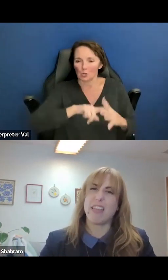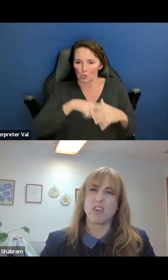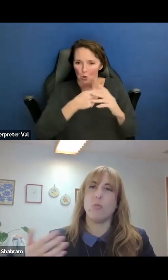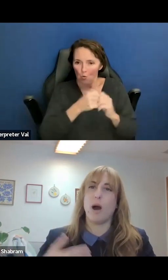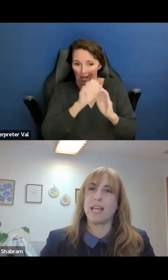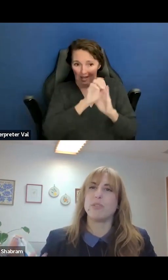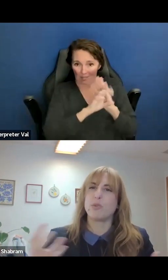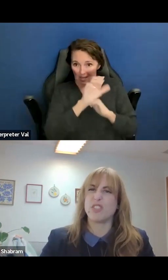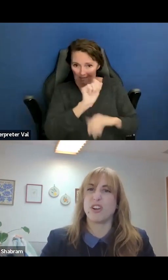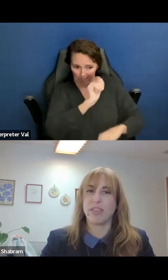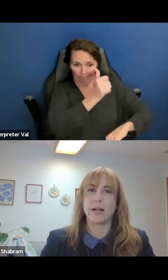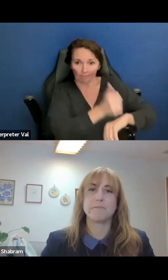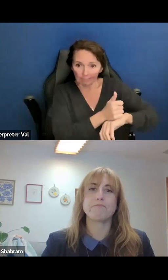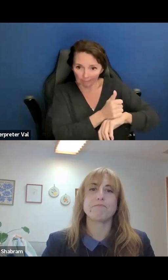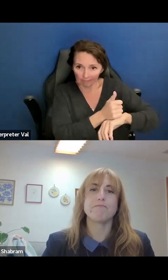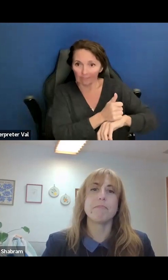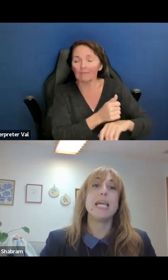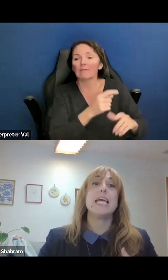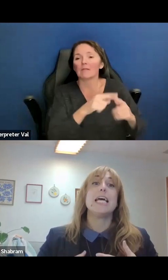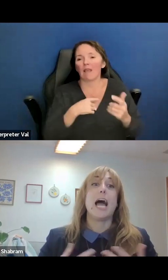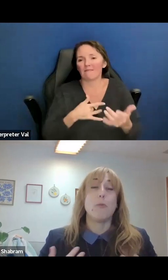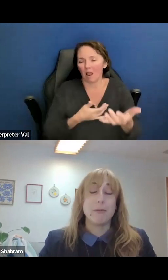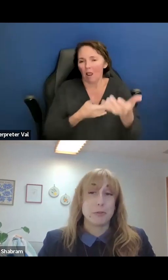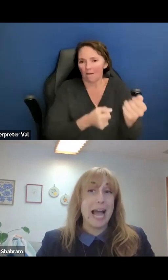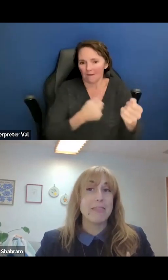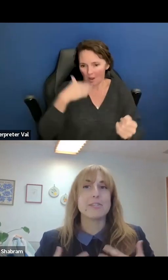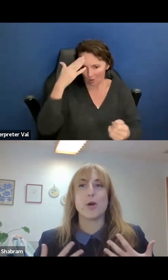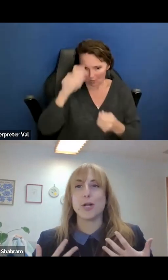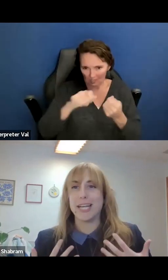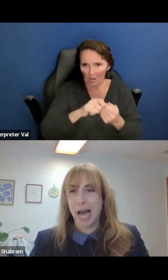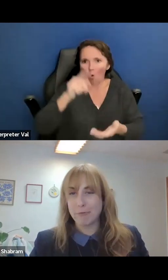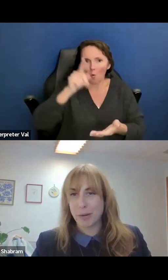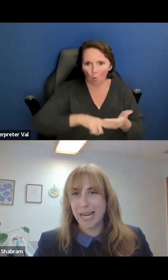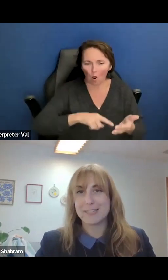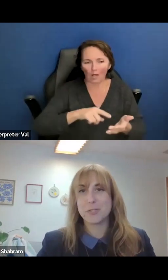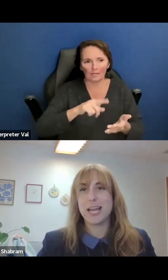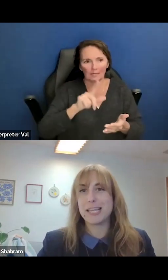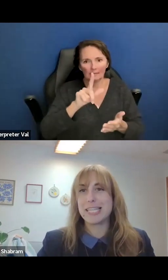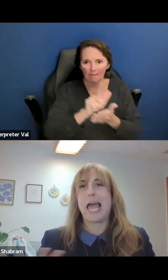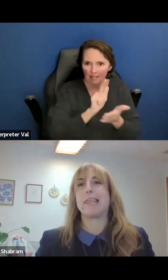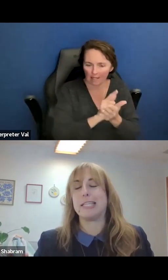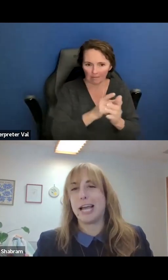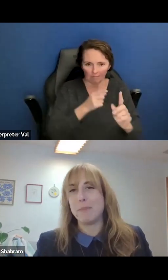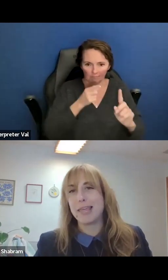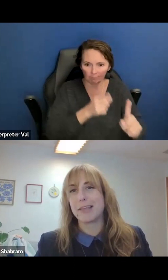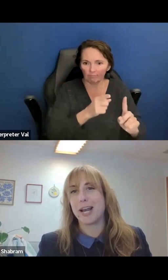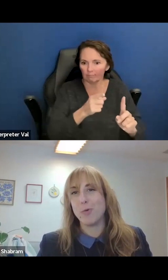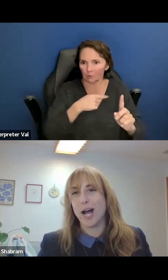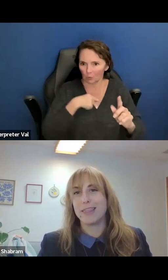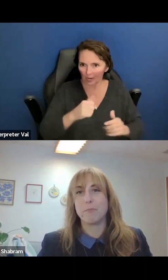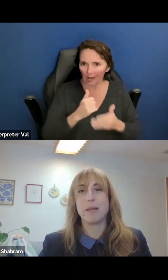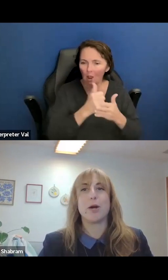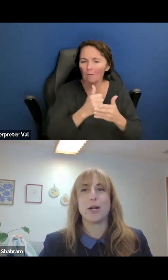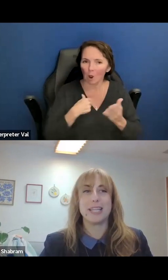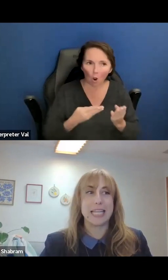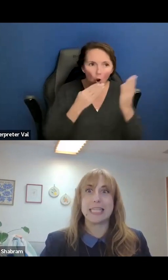get that ethical why, if we sort of start there. However, the ethics aren't enough, right? Because there's a lot of things ethically I might think that I